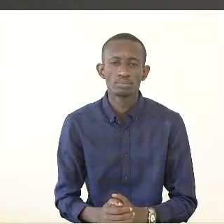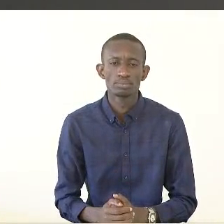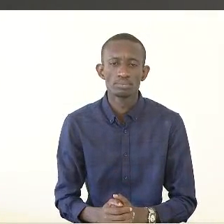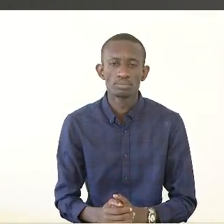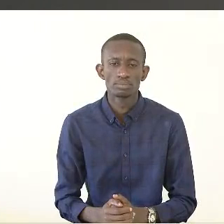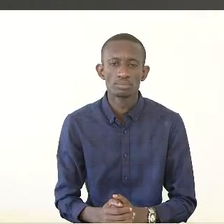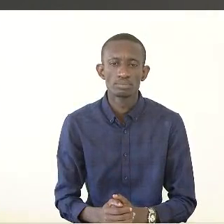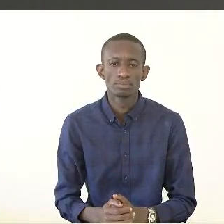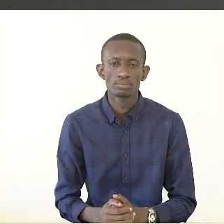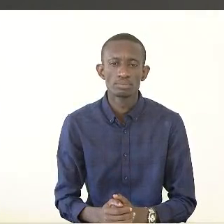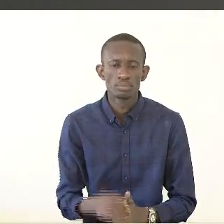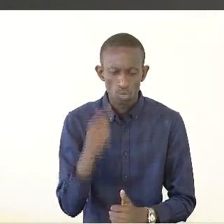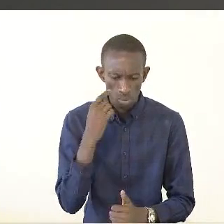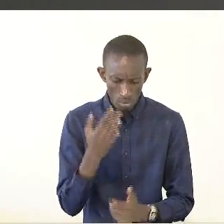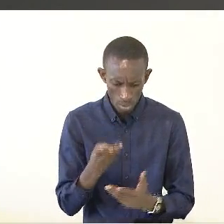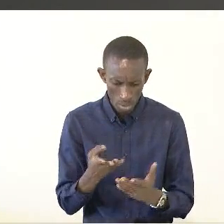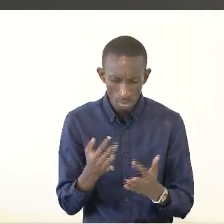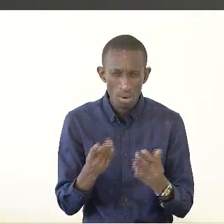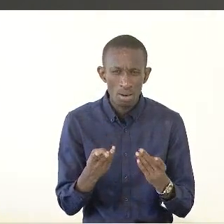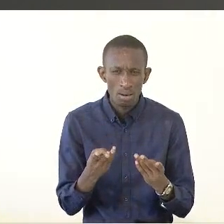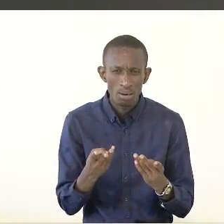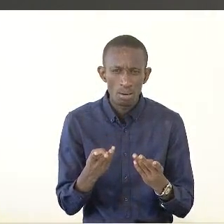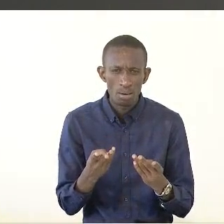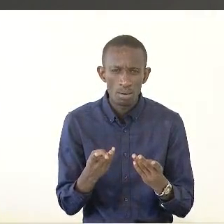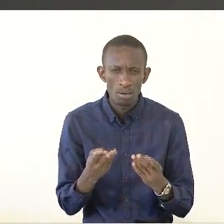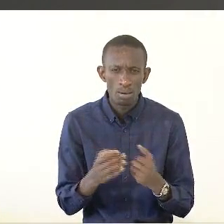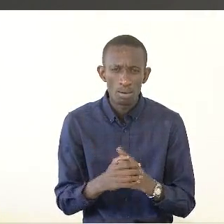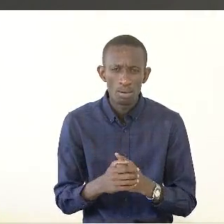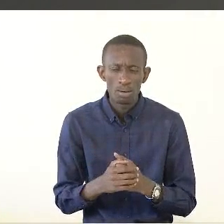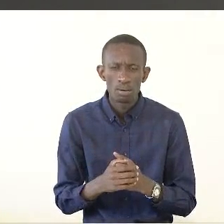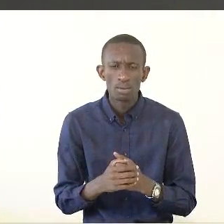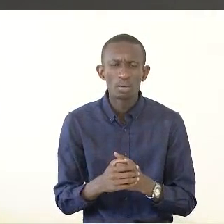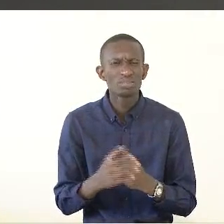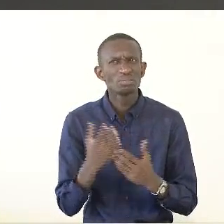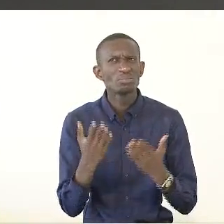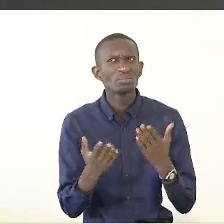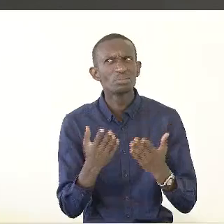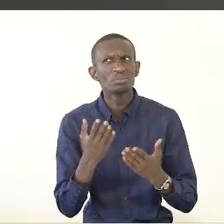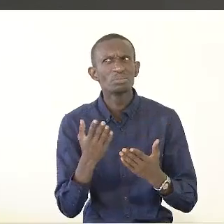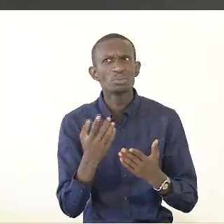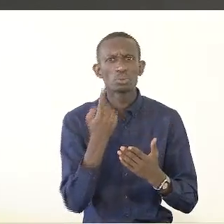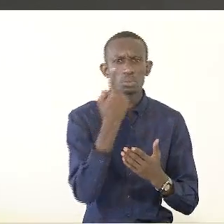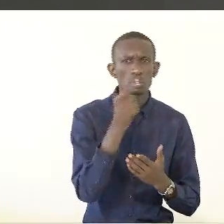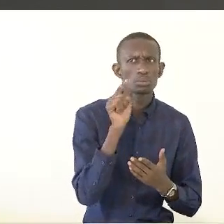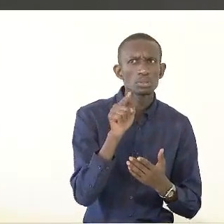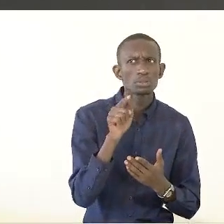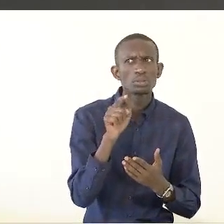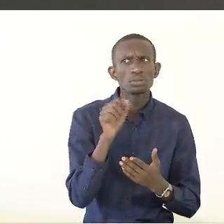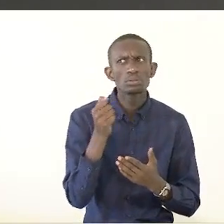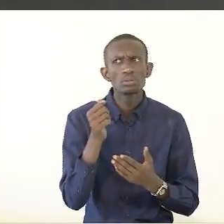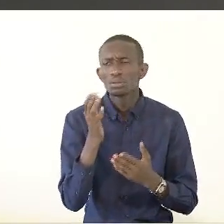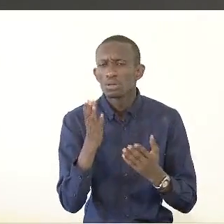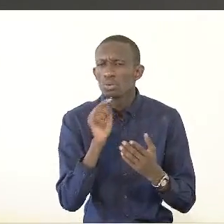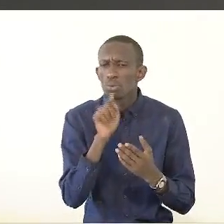I calculated? You just read. You will get around 1 point something. You see, we are not having 1.5. It's